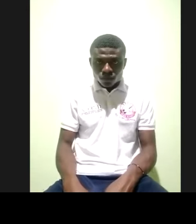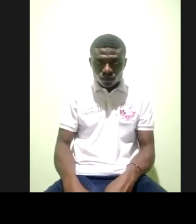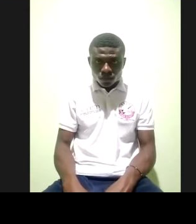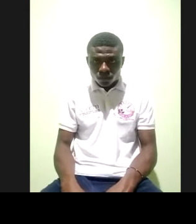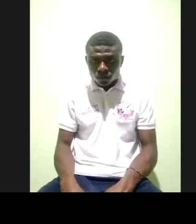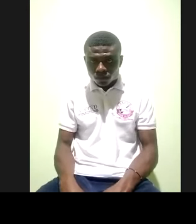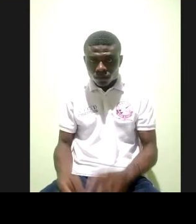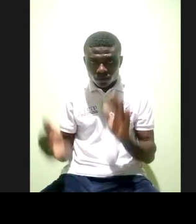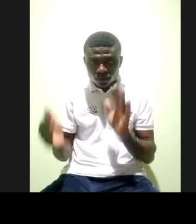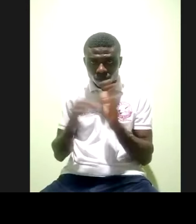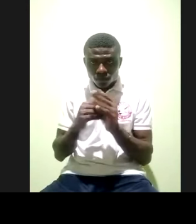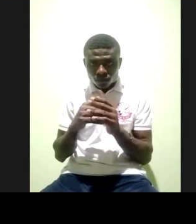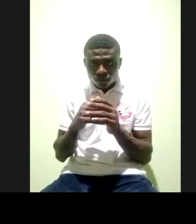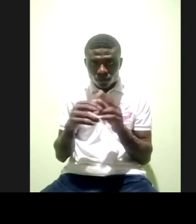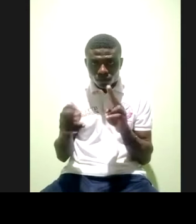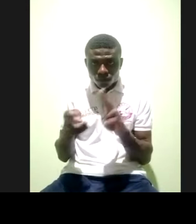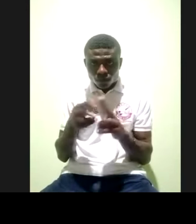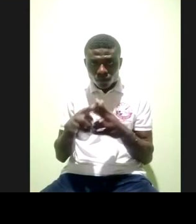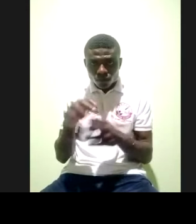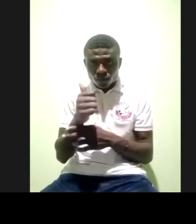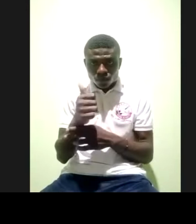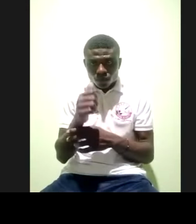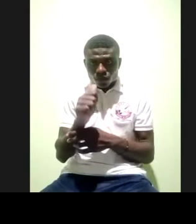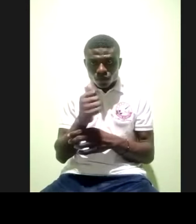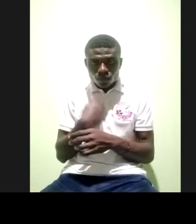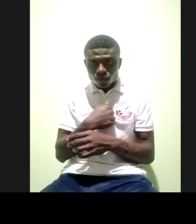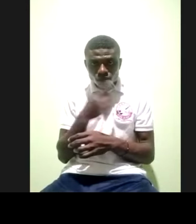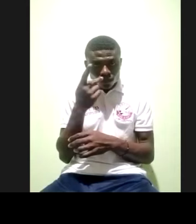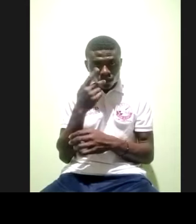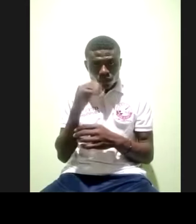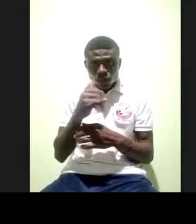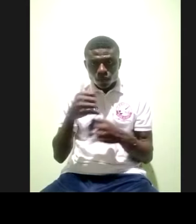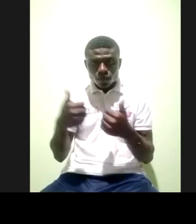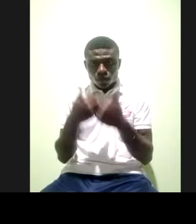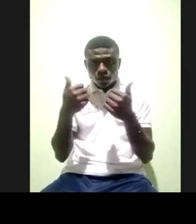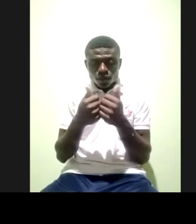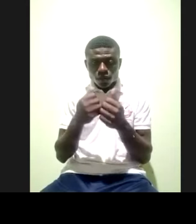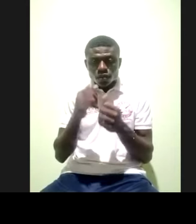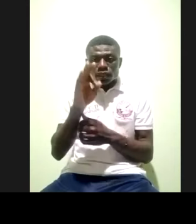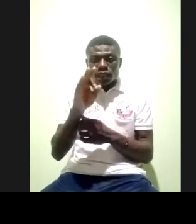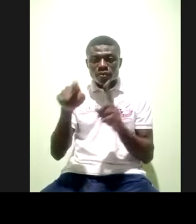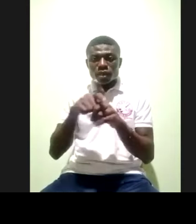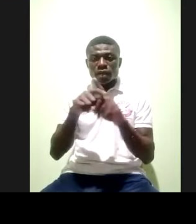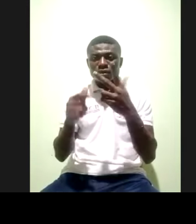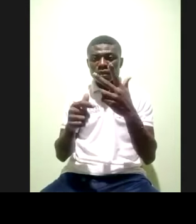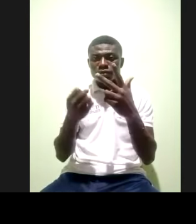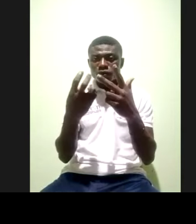Again, in the question number 8 here, you see the same challenge. 9 plus 3 is 12 and 8 plus 3 is